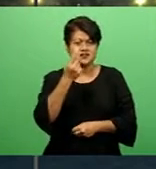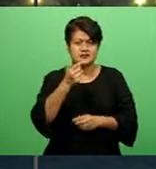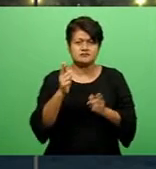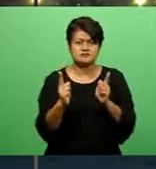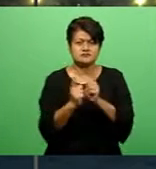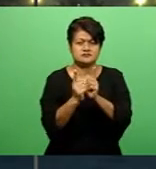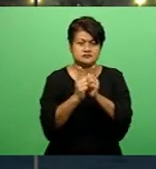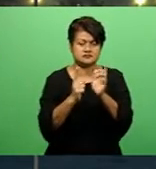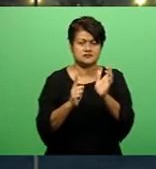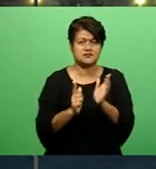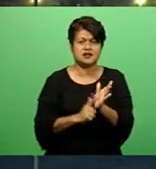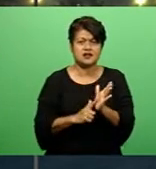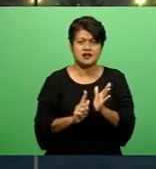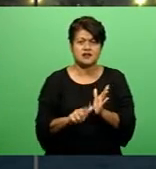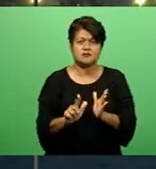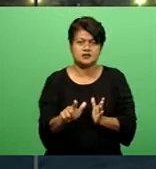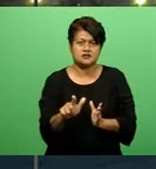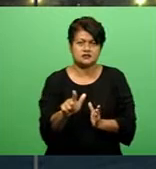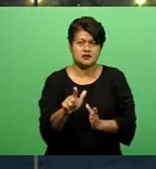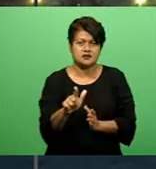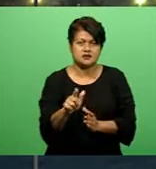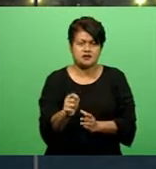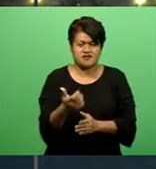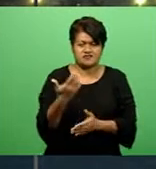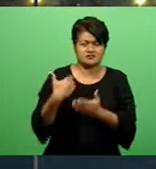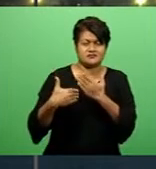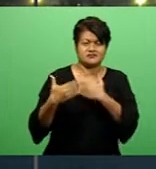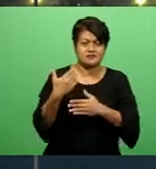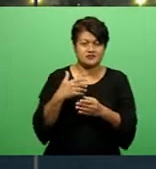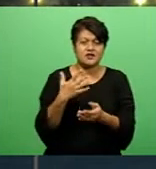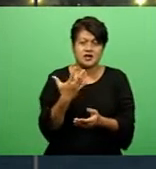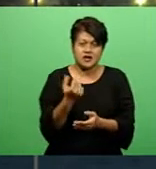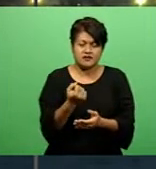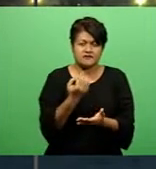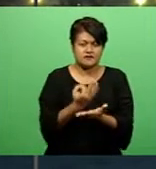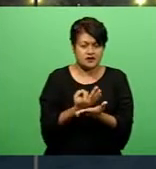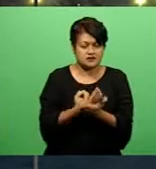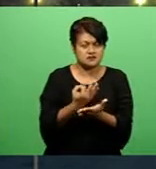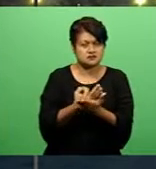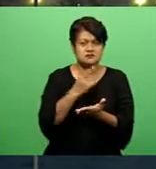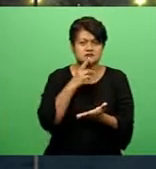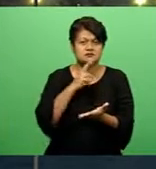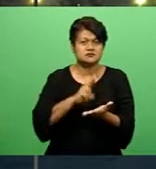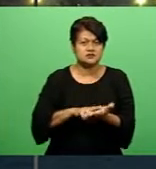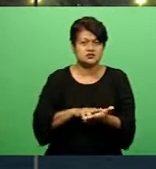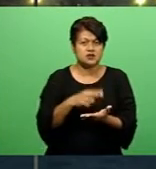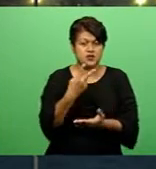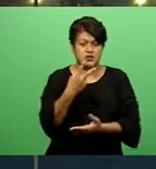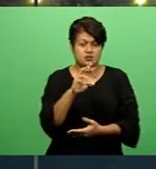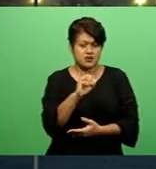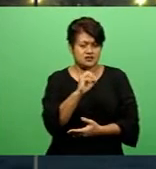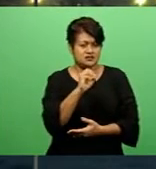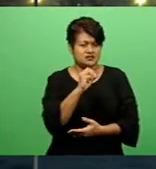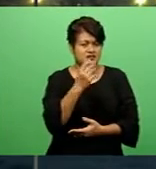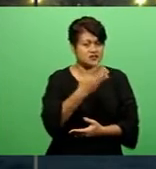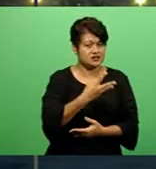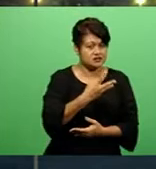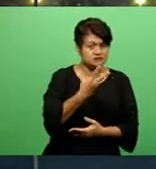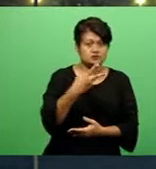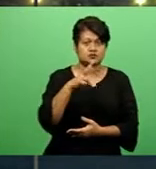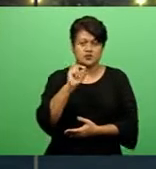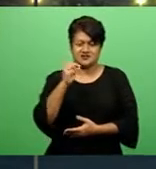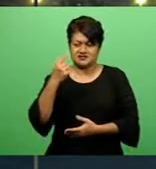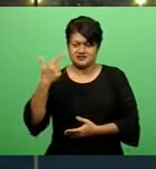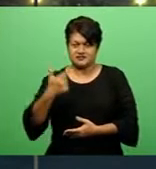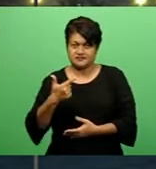more than a decade, where they also tabled the financial report of the years 2013 to 2017.